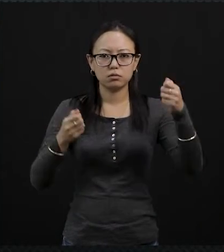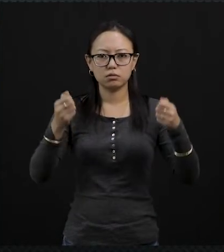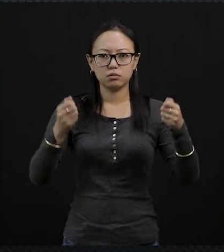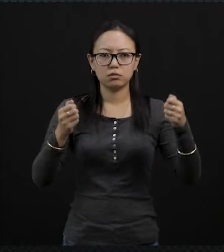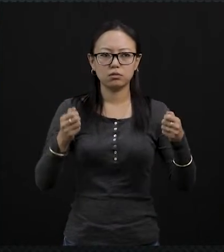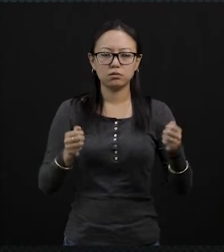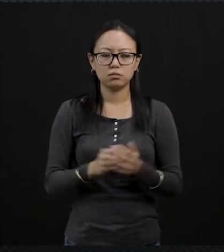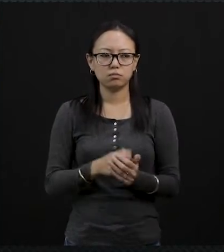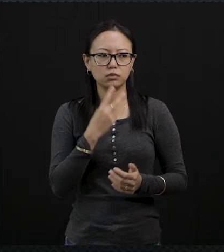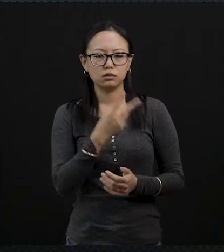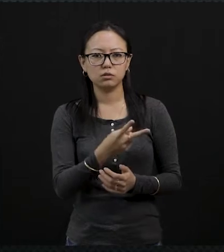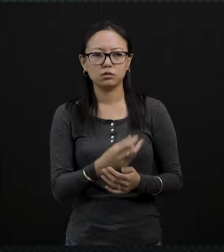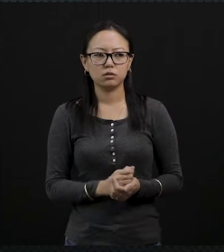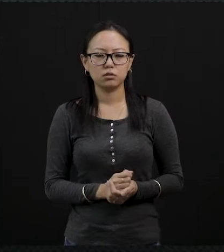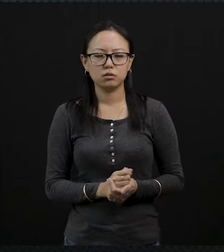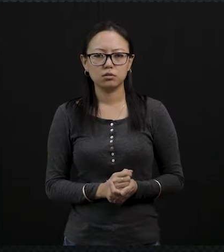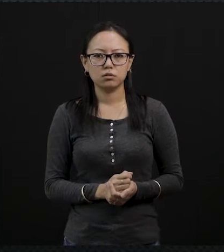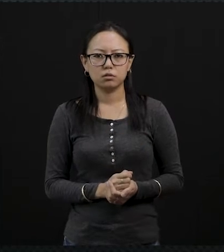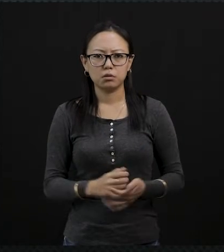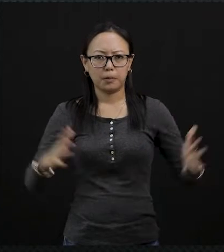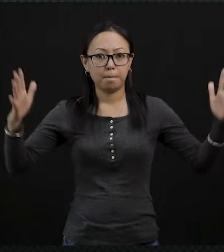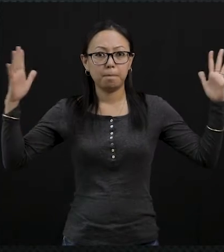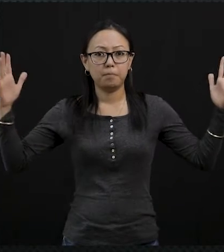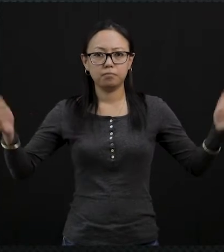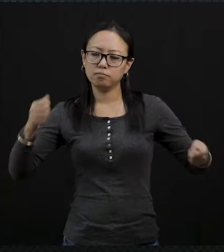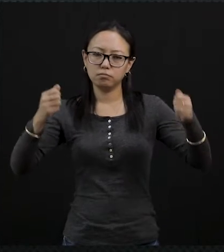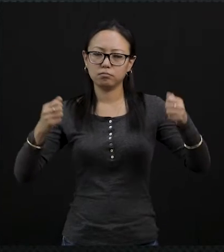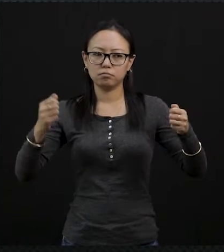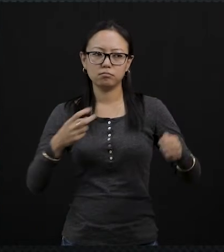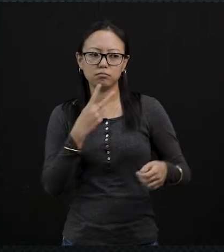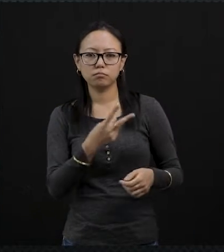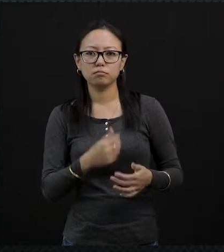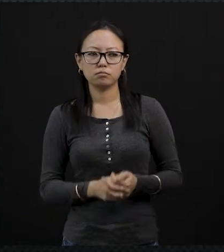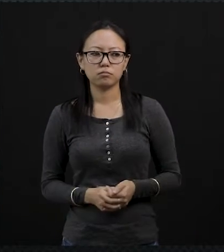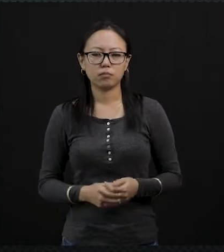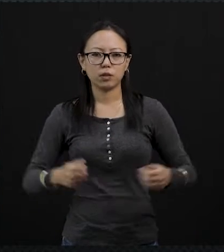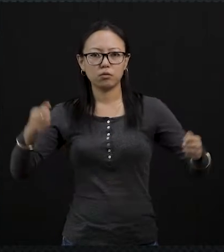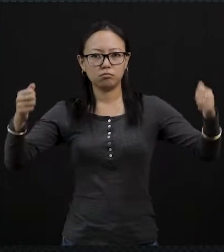here. And we see trucks, okay? Trucks.